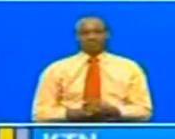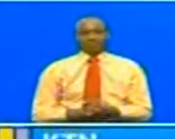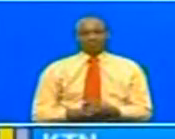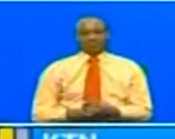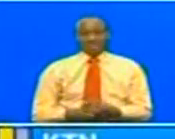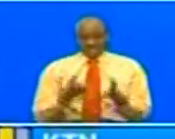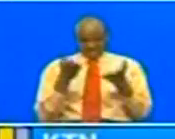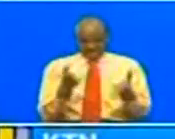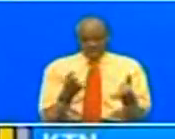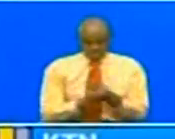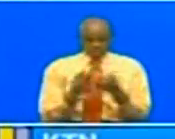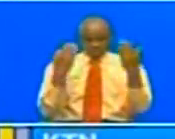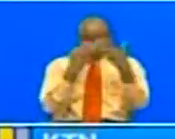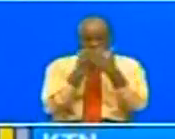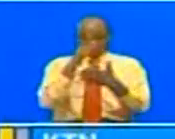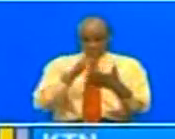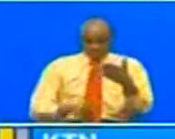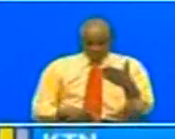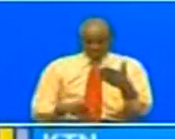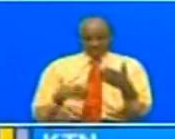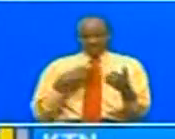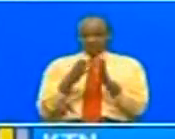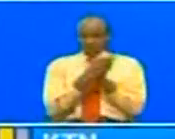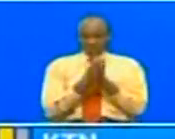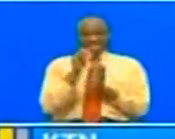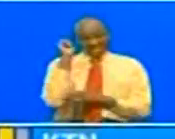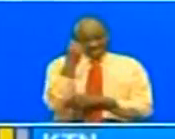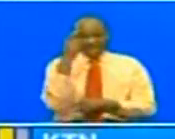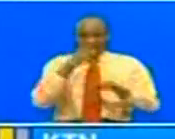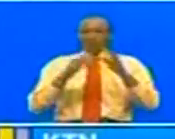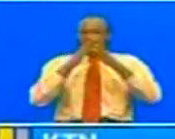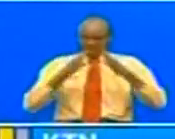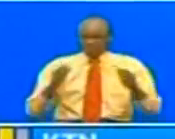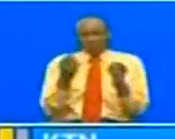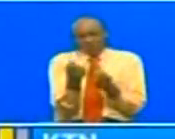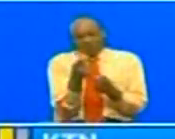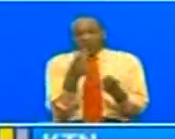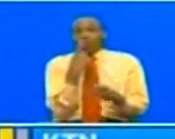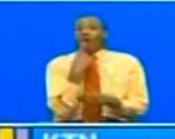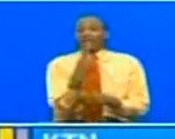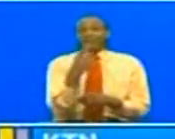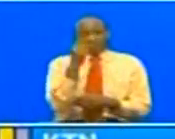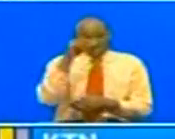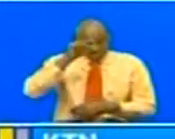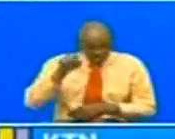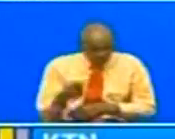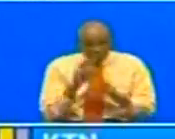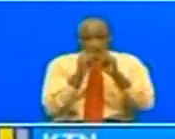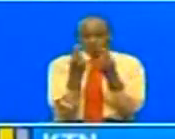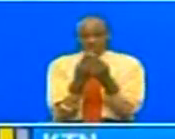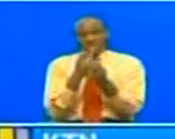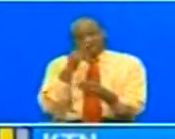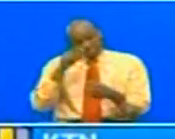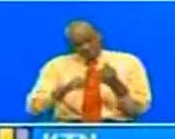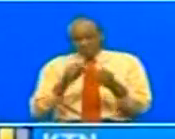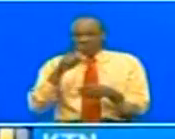And on tonight's edition of The Adventurer, Kenya's annual housing shortage is estimated at 150,000 units,